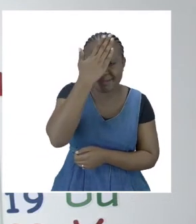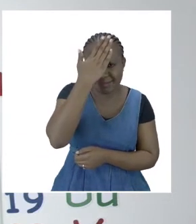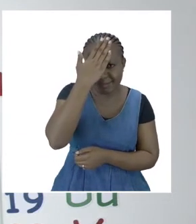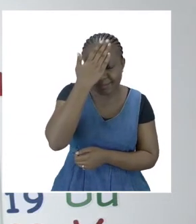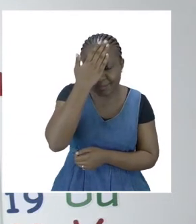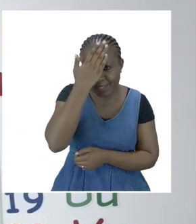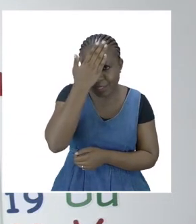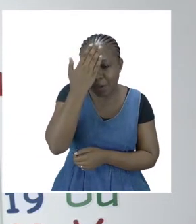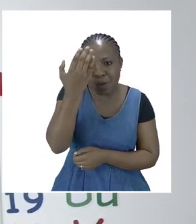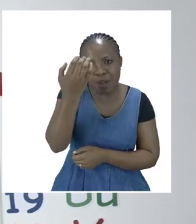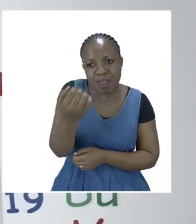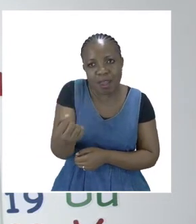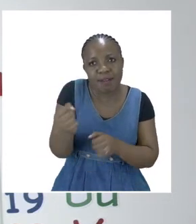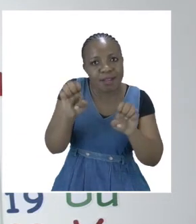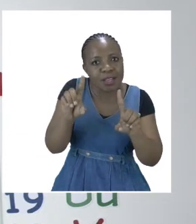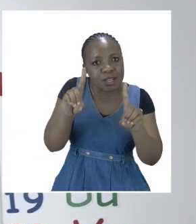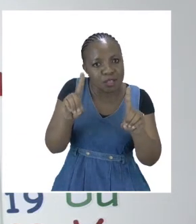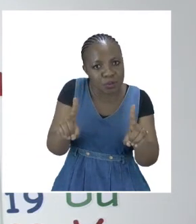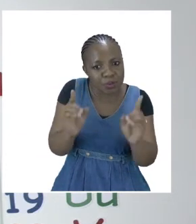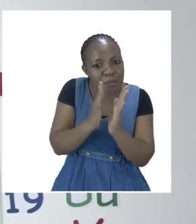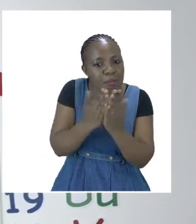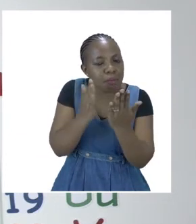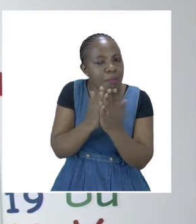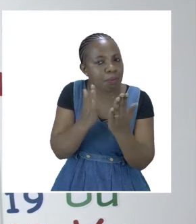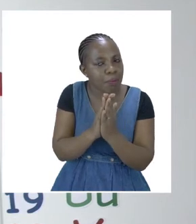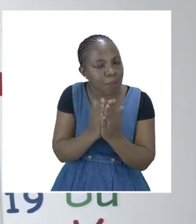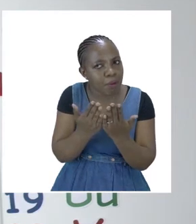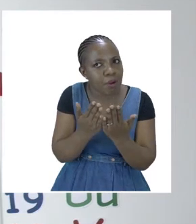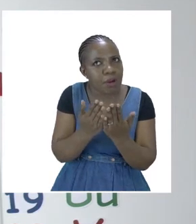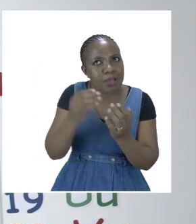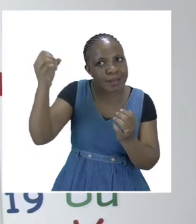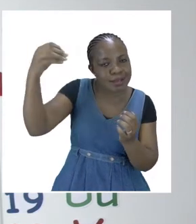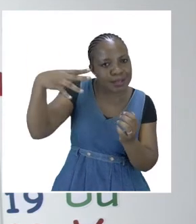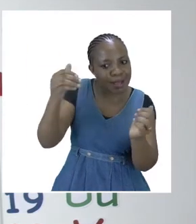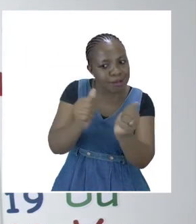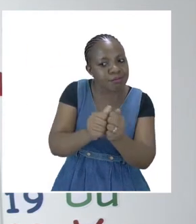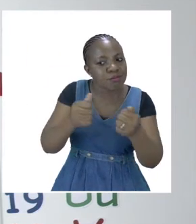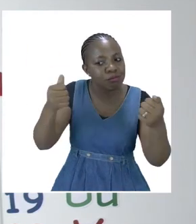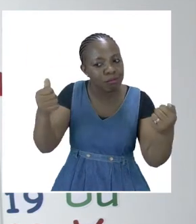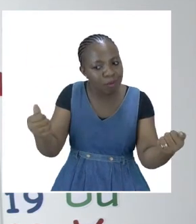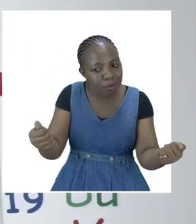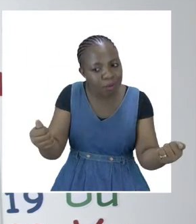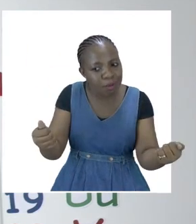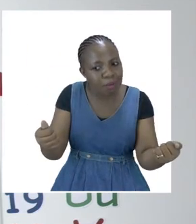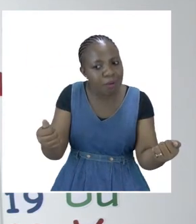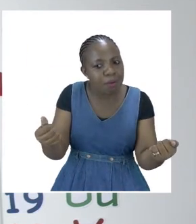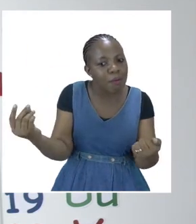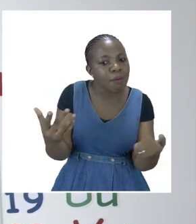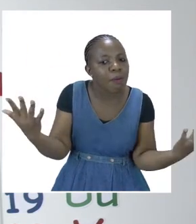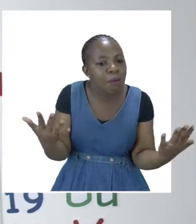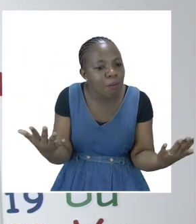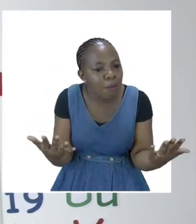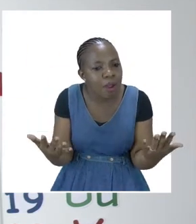booklet in our daily newspaper, street sales, or at your school every Monday